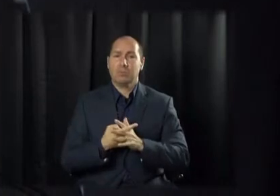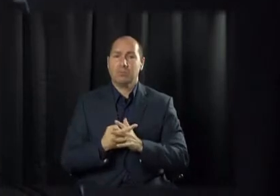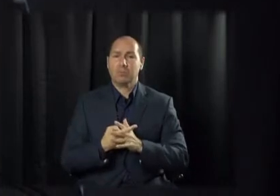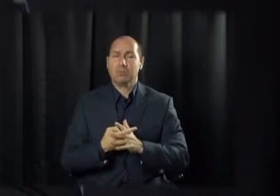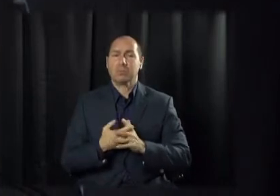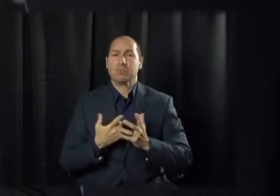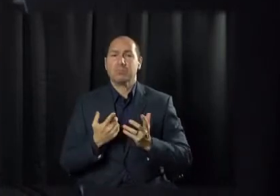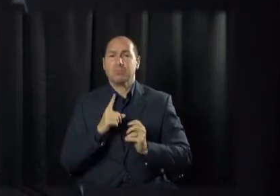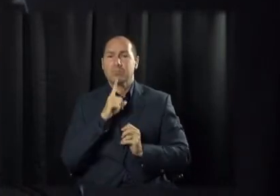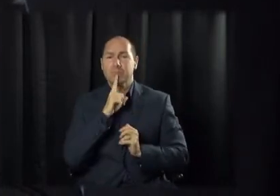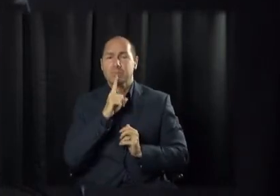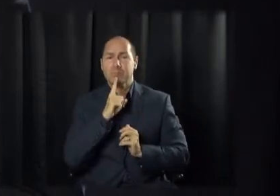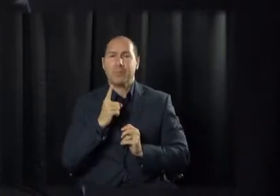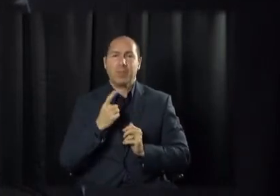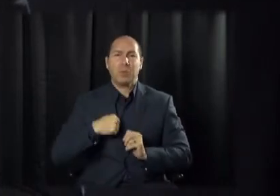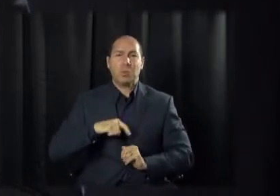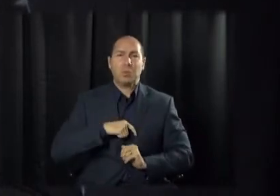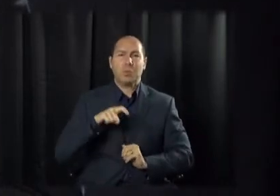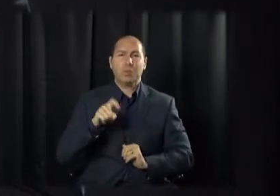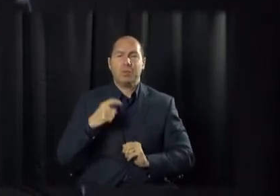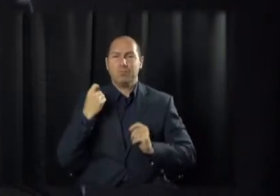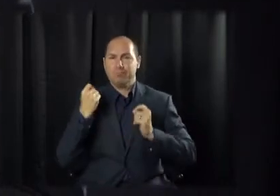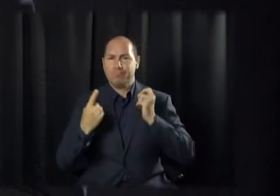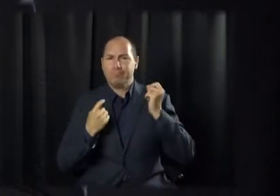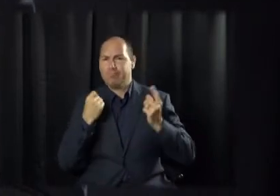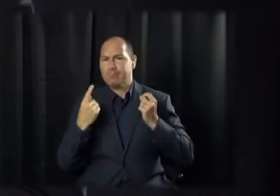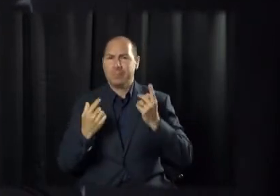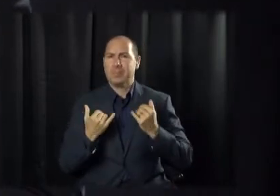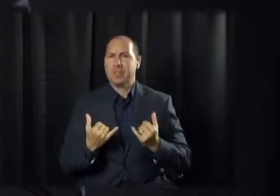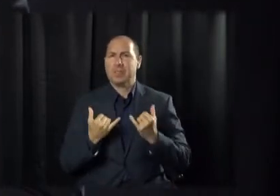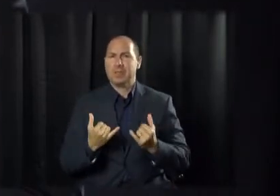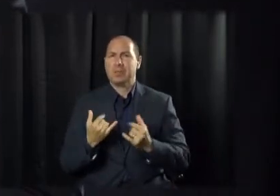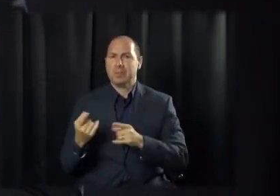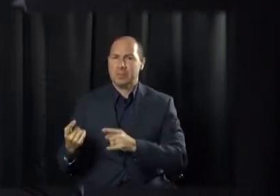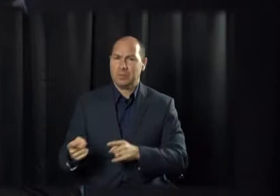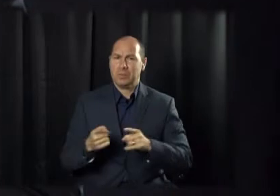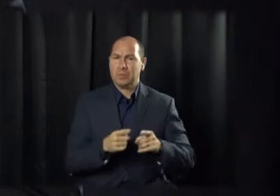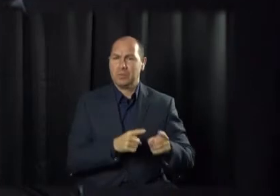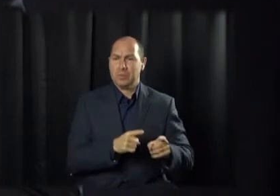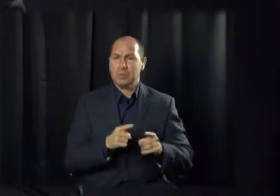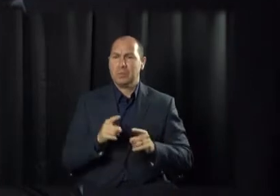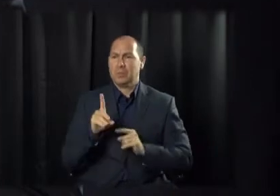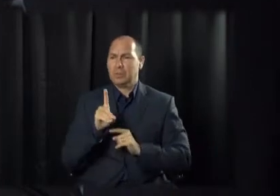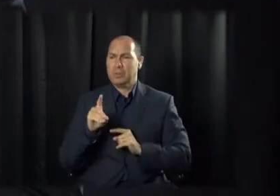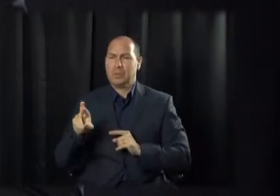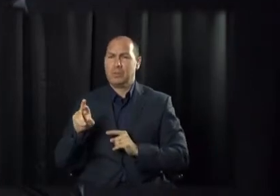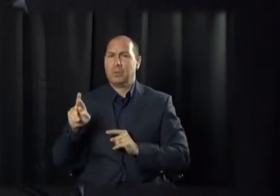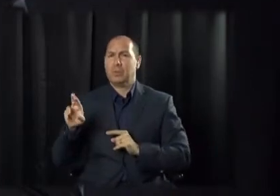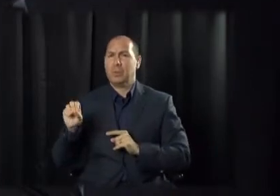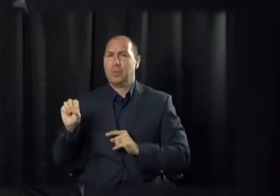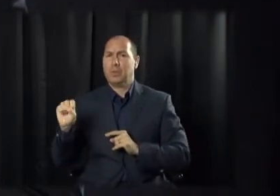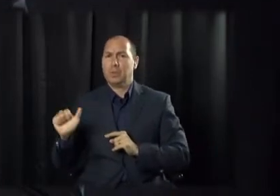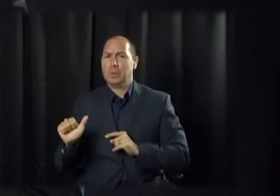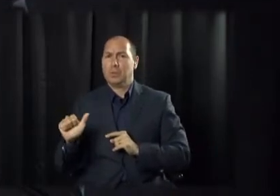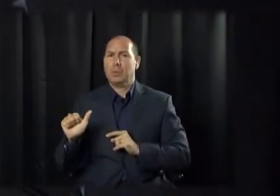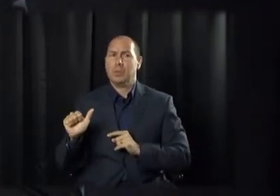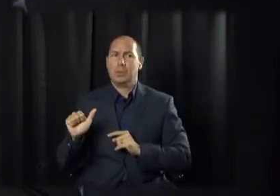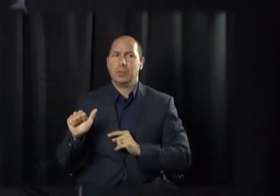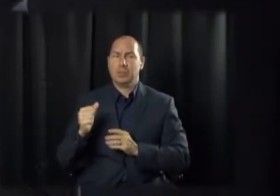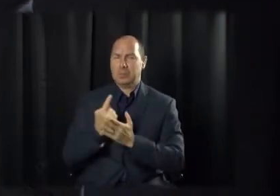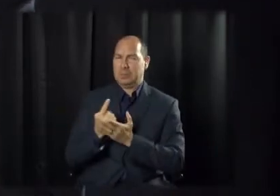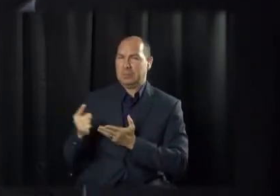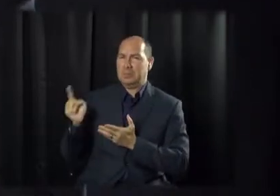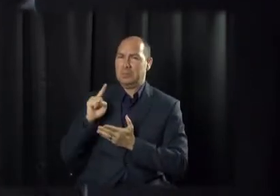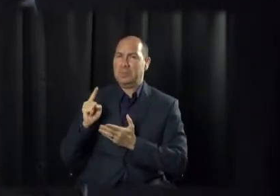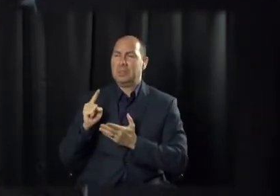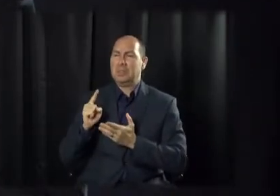kind of make sure we understand what's happening here. Dr. Betty Rosa and I had the opportunity to spend a few hours last week on the phone with, or